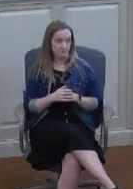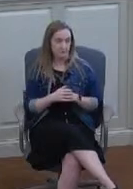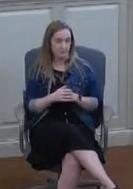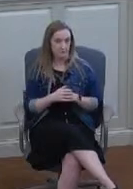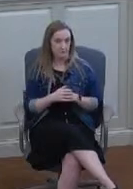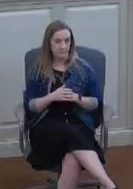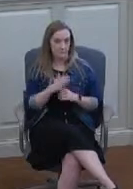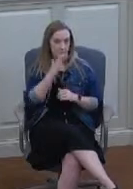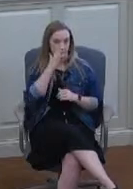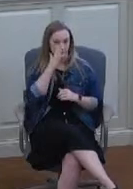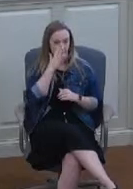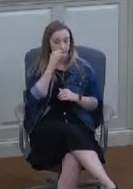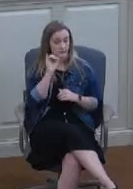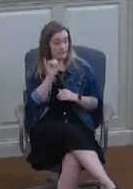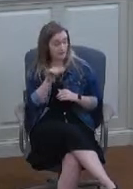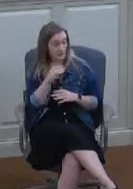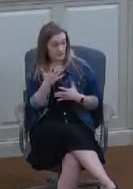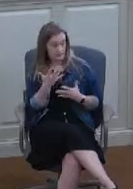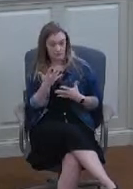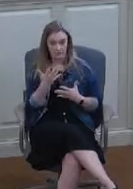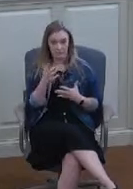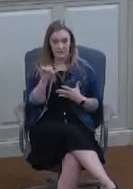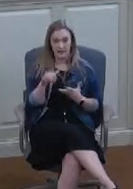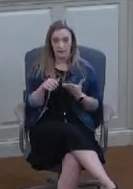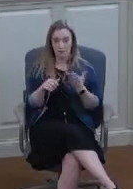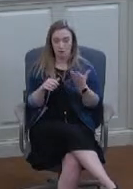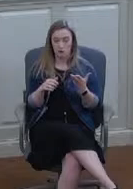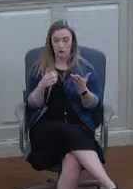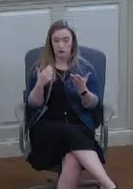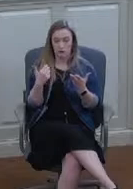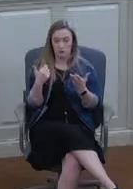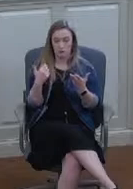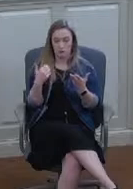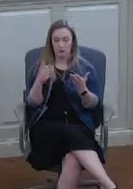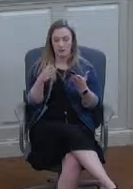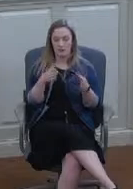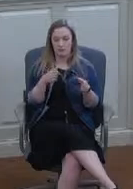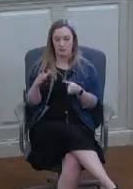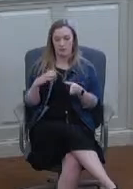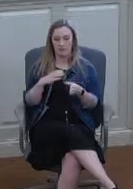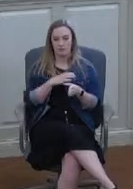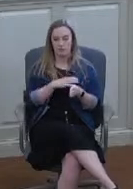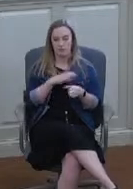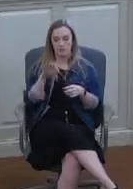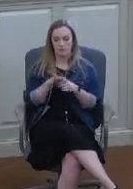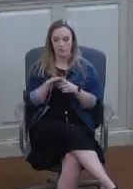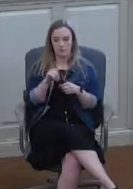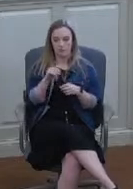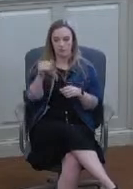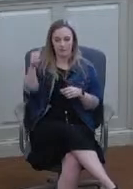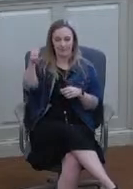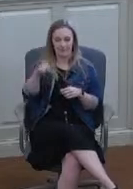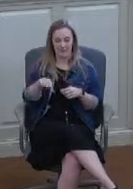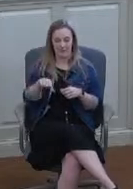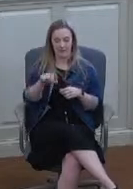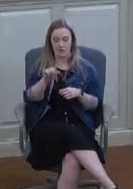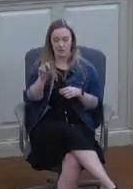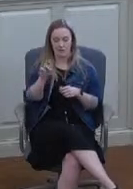And that motion was, the planning commission then voted to deny the zone change